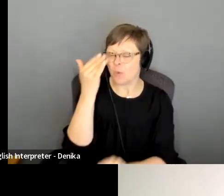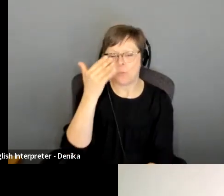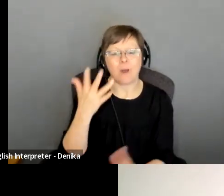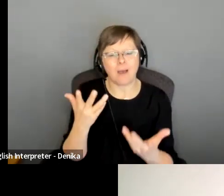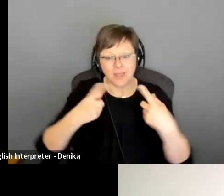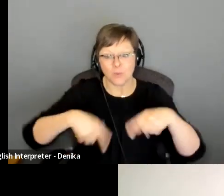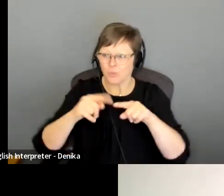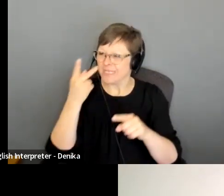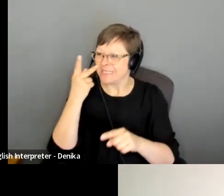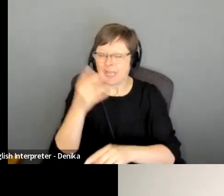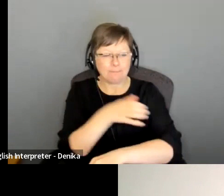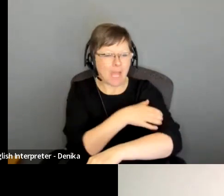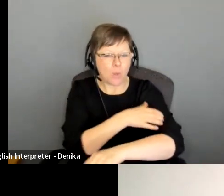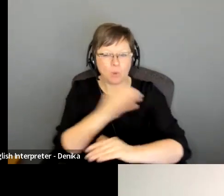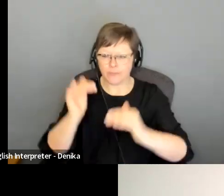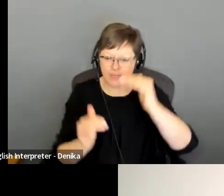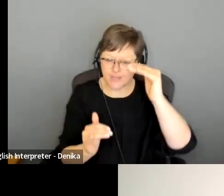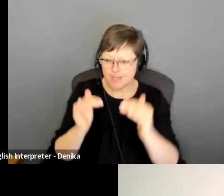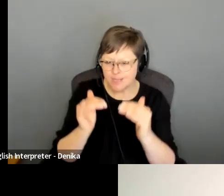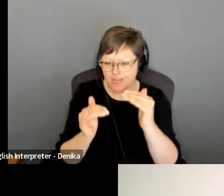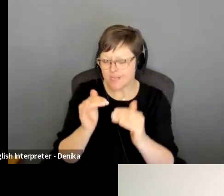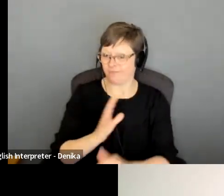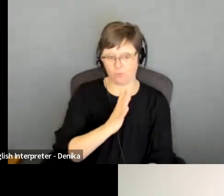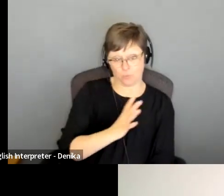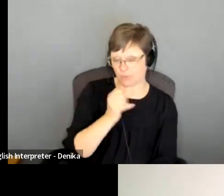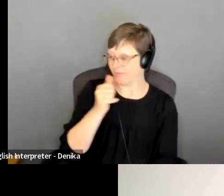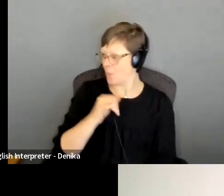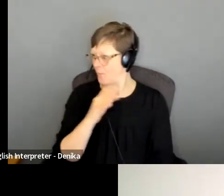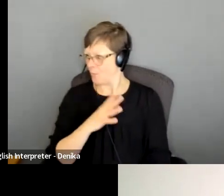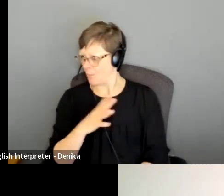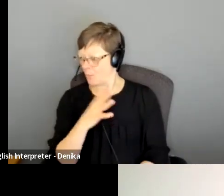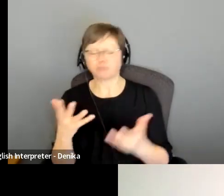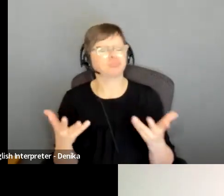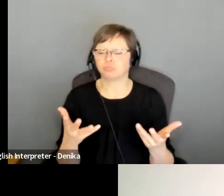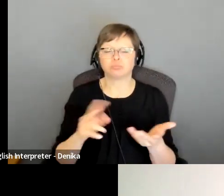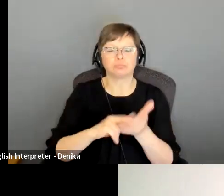the power dynamics that exist, formal and informal, how those